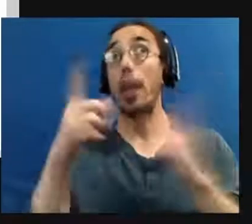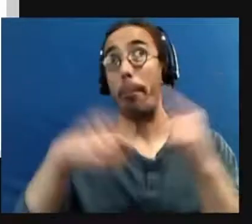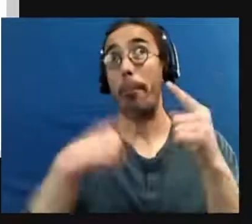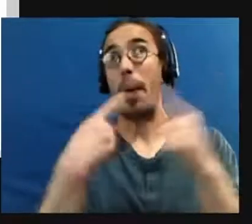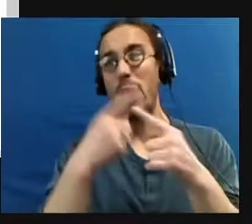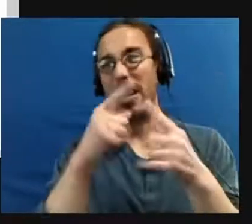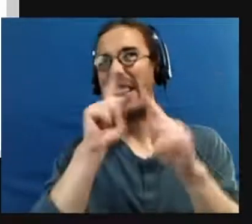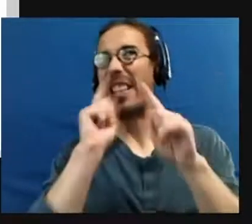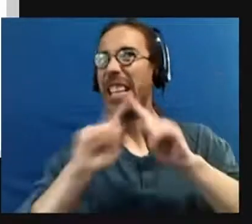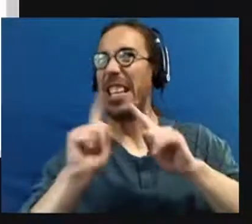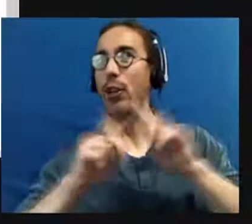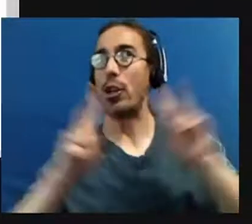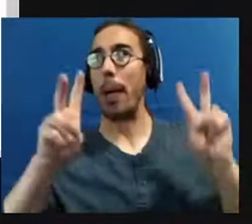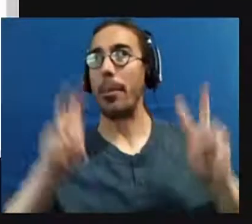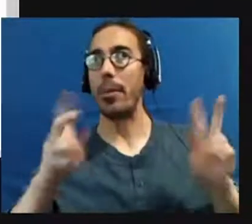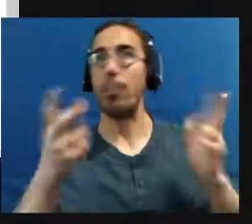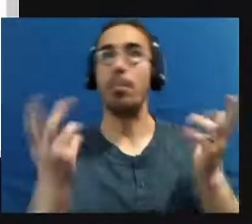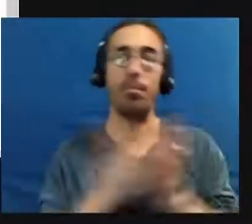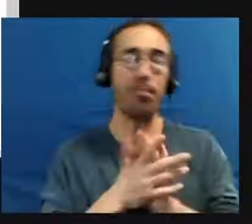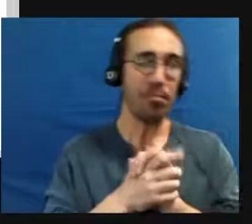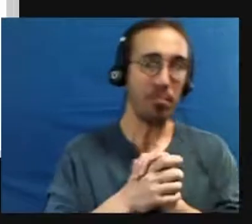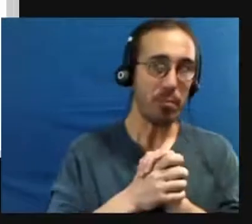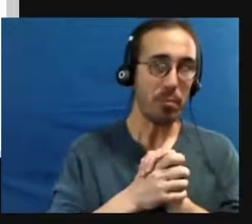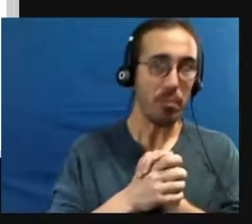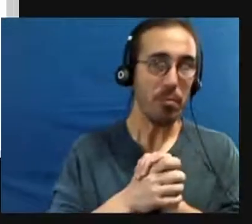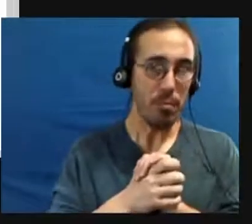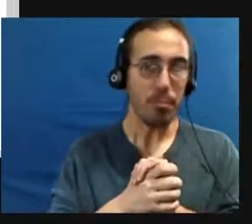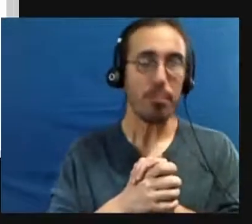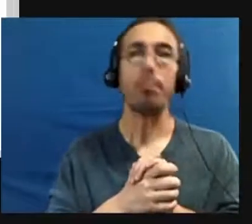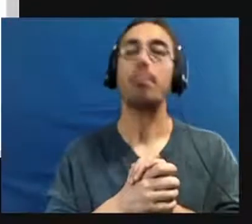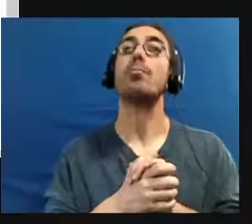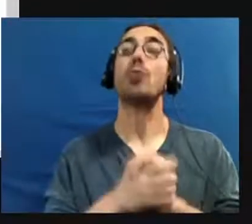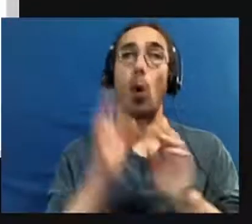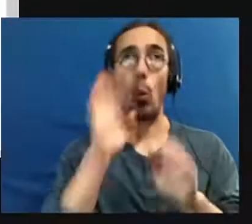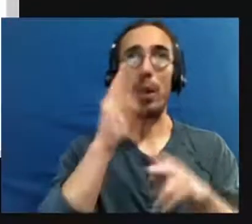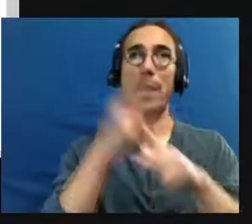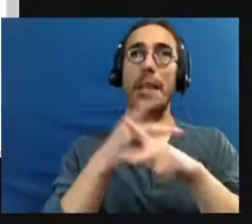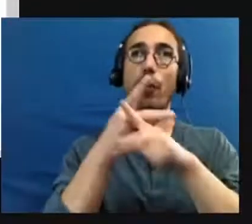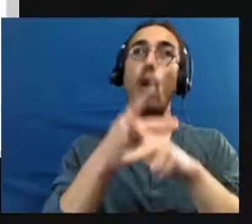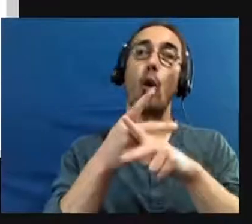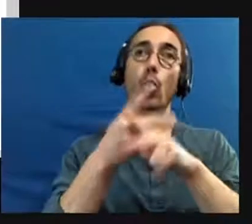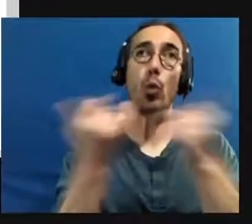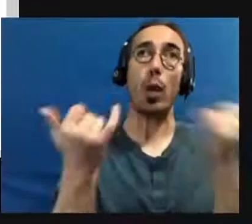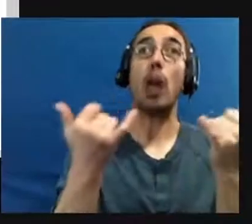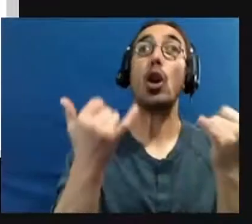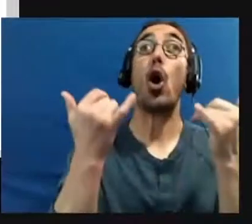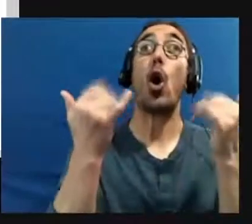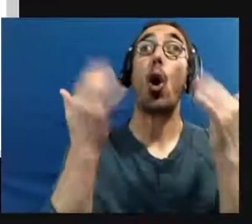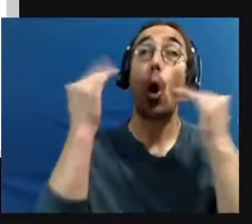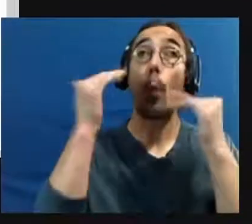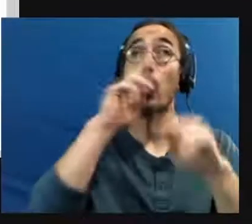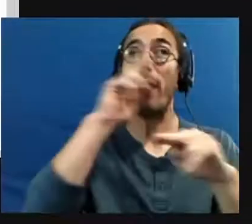different ideas. So the point is, you're in good hands, and I hope we have some fun today.